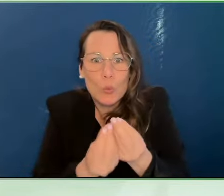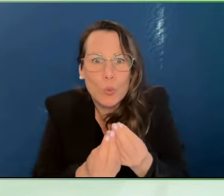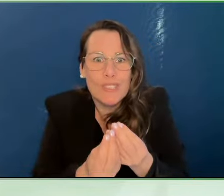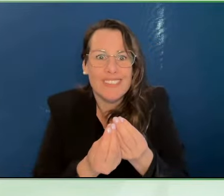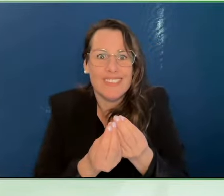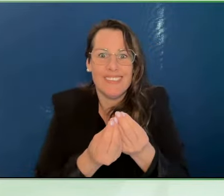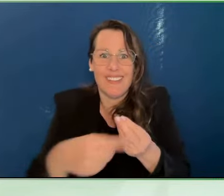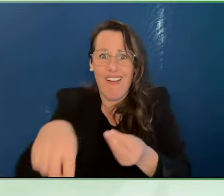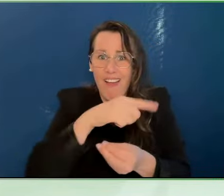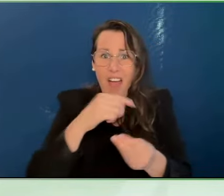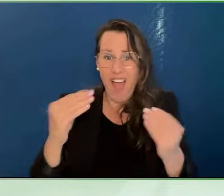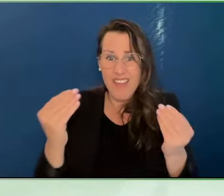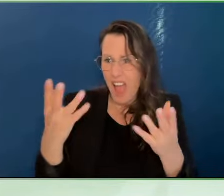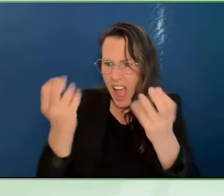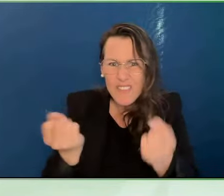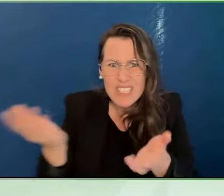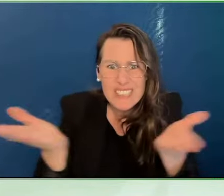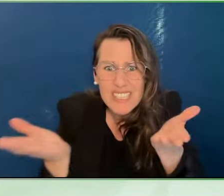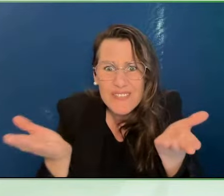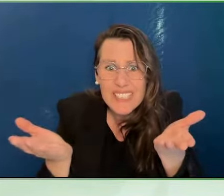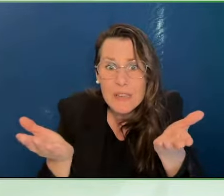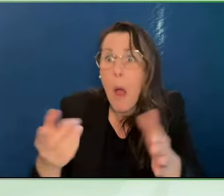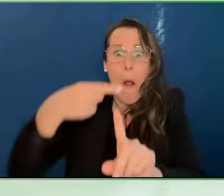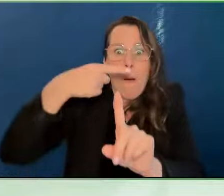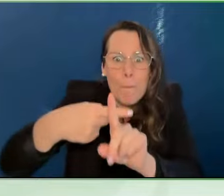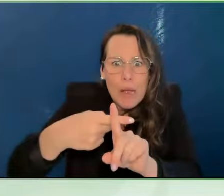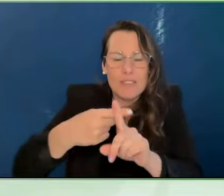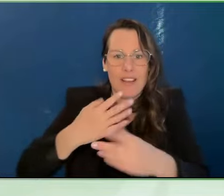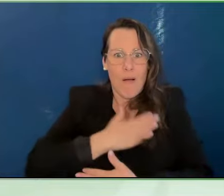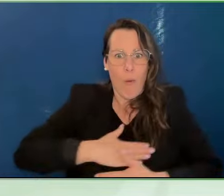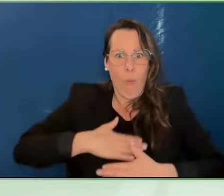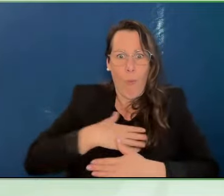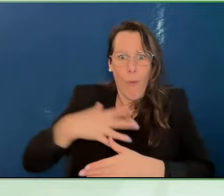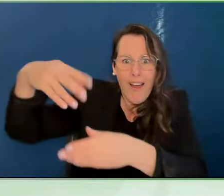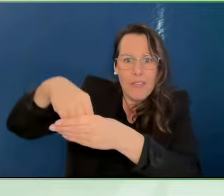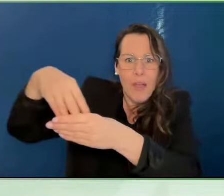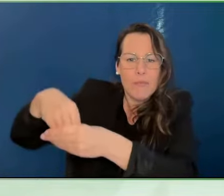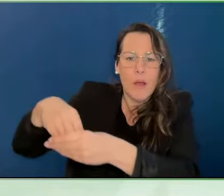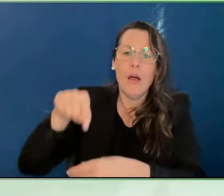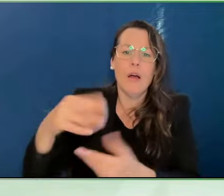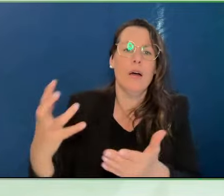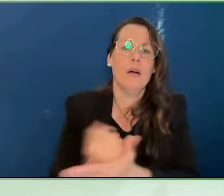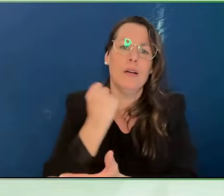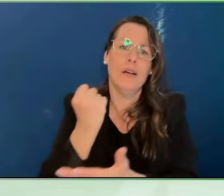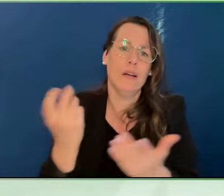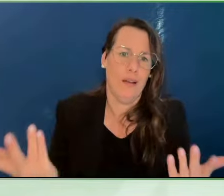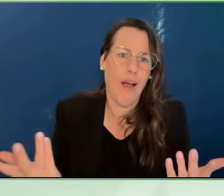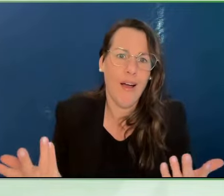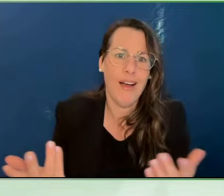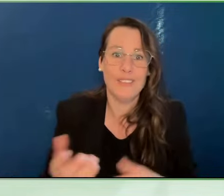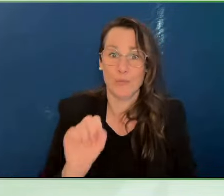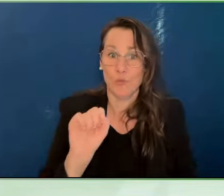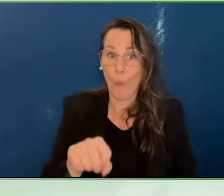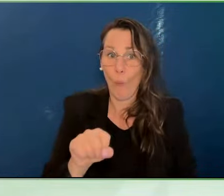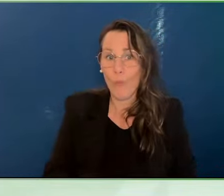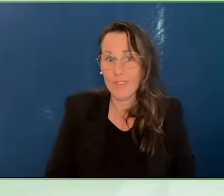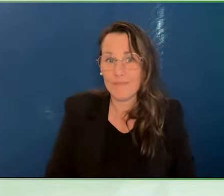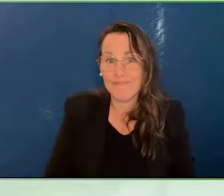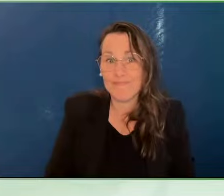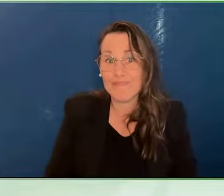means is, instead of us starting the planning maybe 6-7 months before the conference, it's going to be an